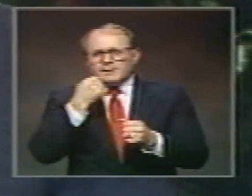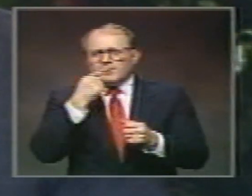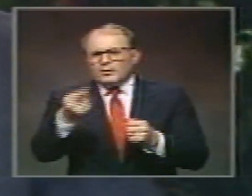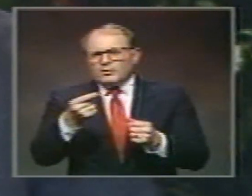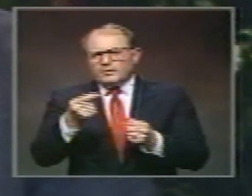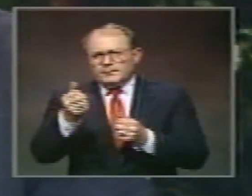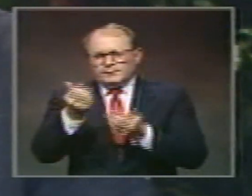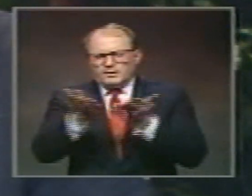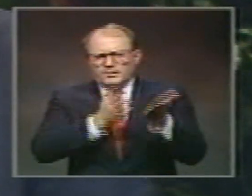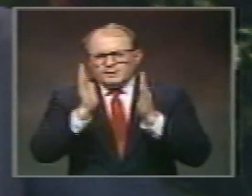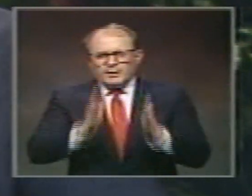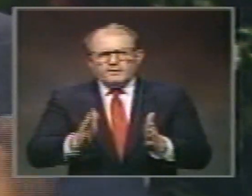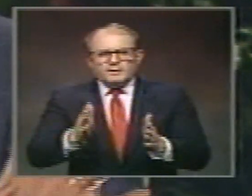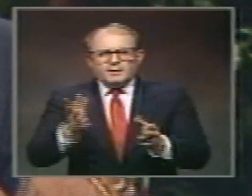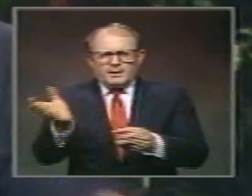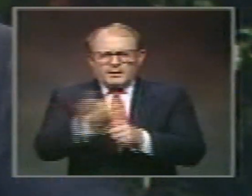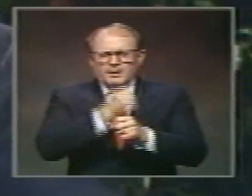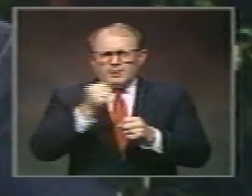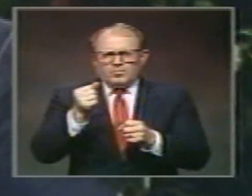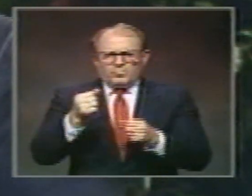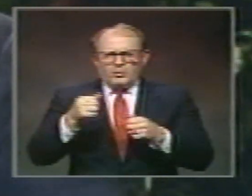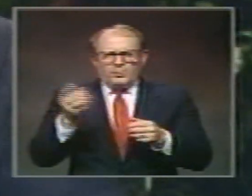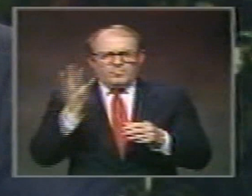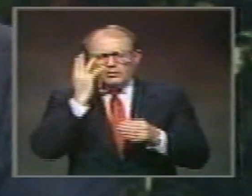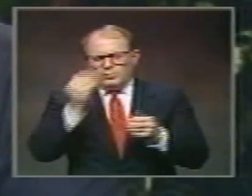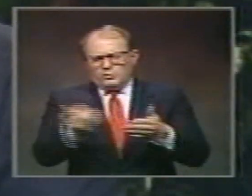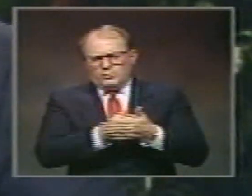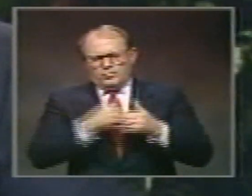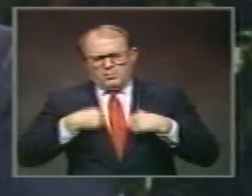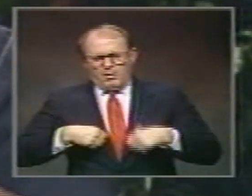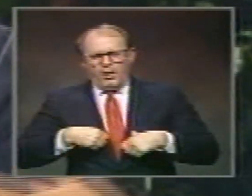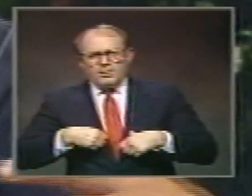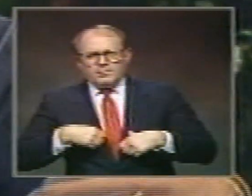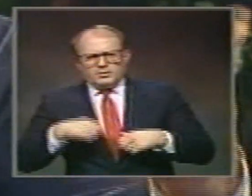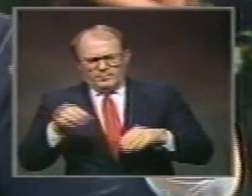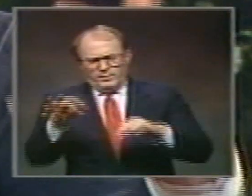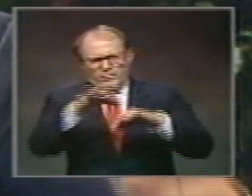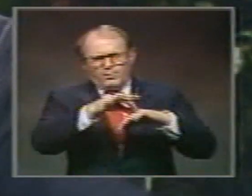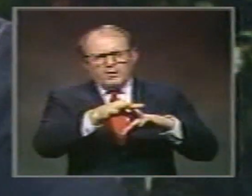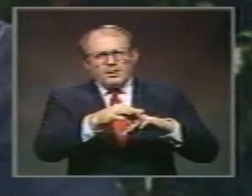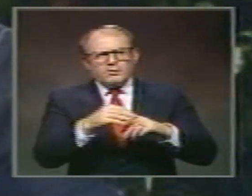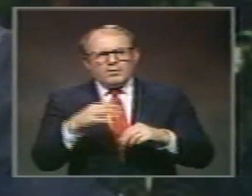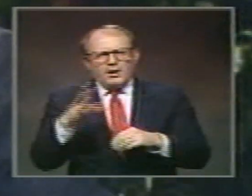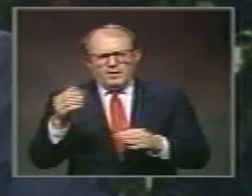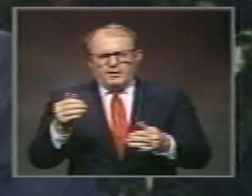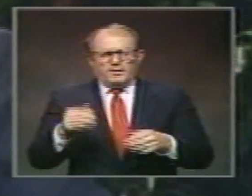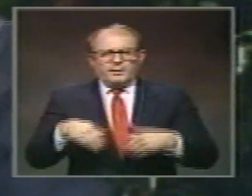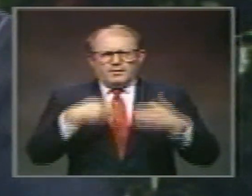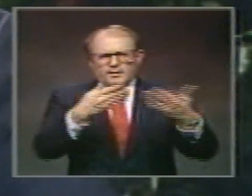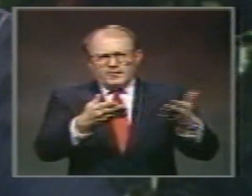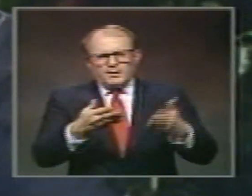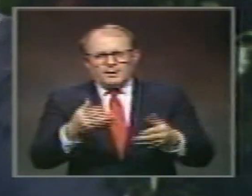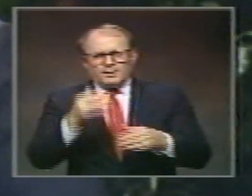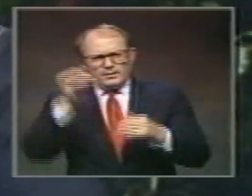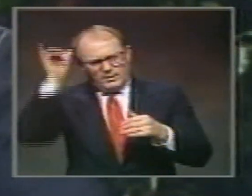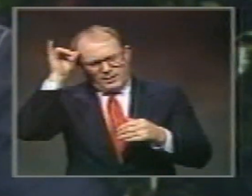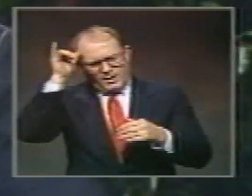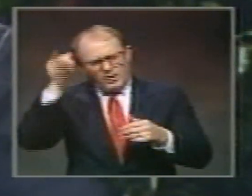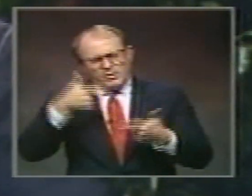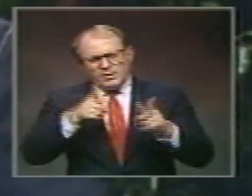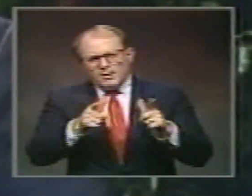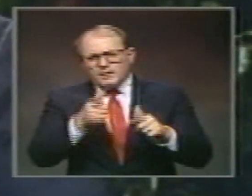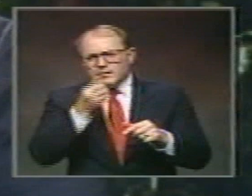best robe and put it on him, and put a ring on his hand and shoes on his feet, and bring hither the fatted calf and kill it, and let us eat and be